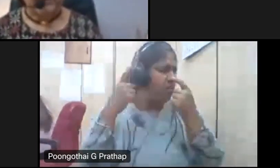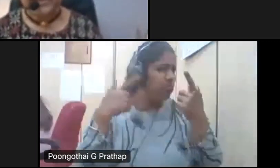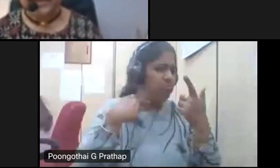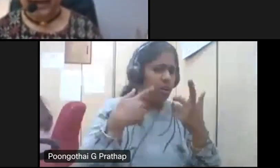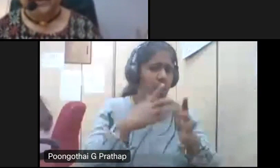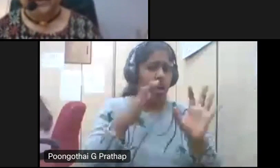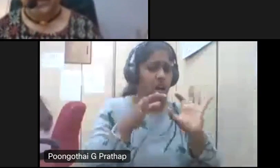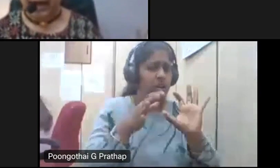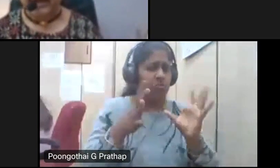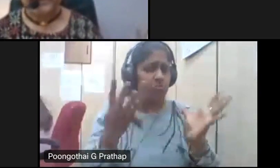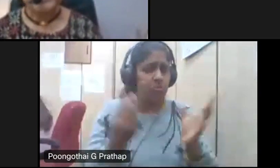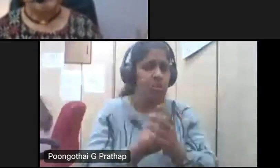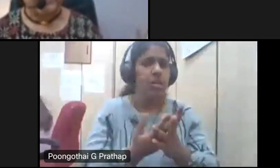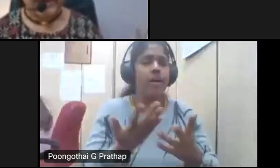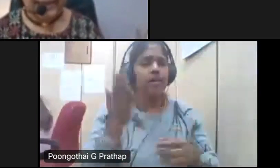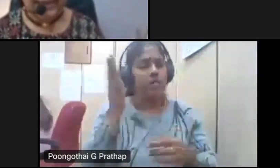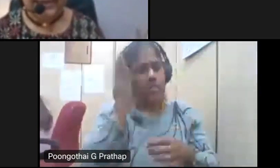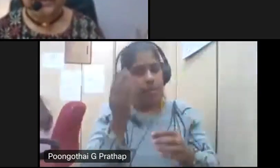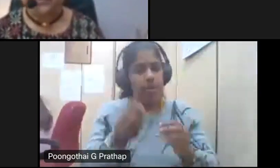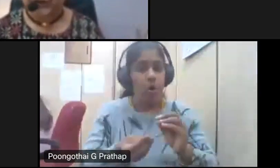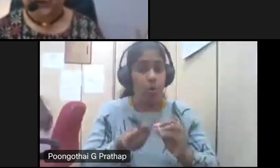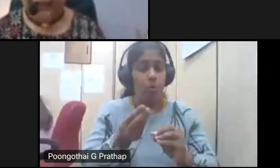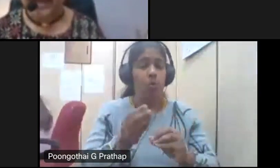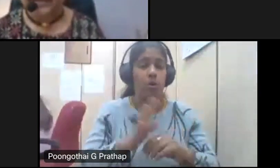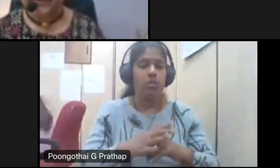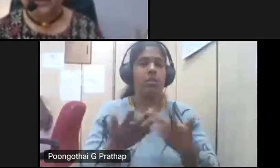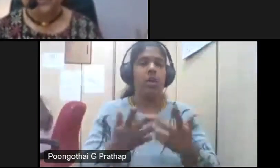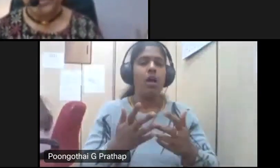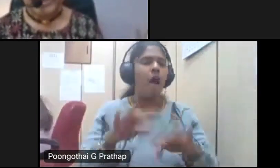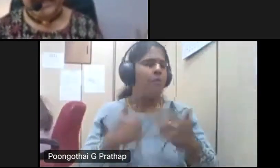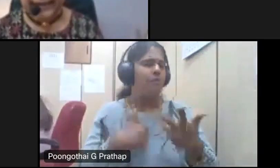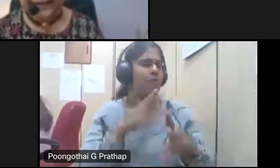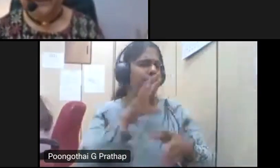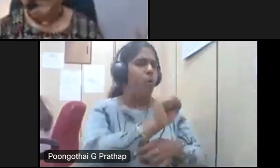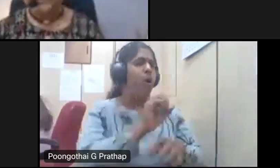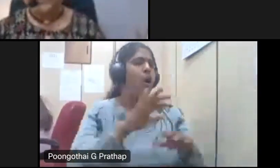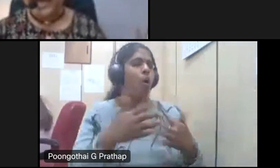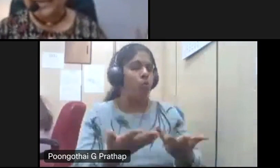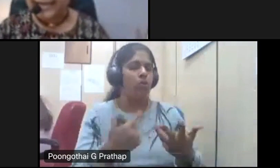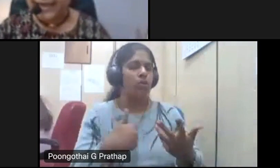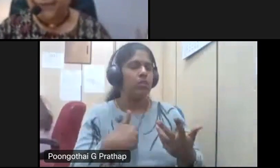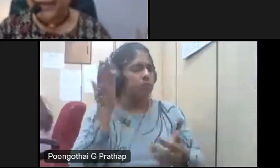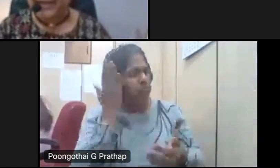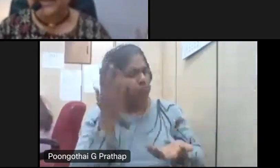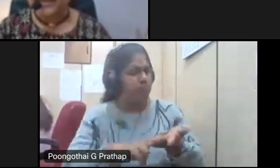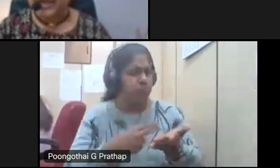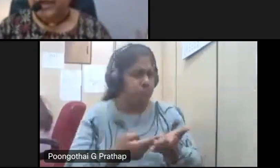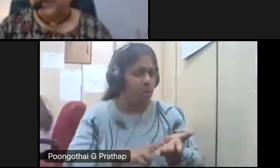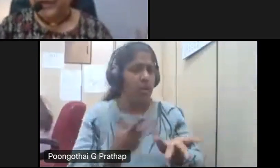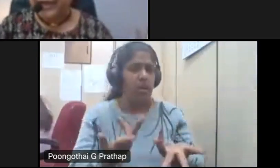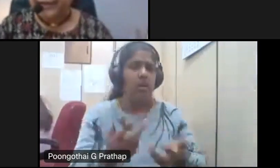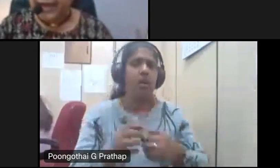The alarming signs are restlessness during night hours, irritability and